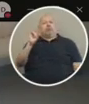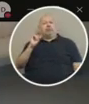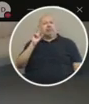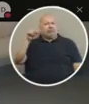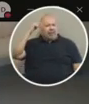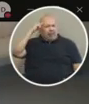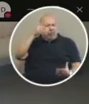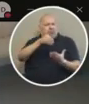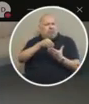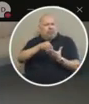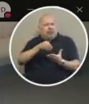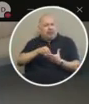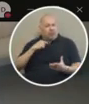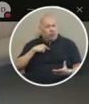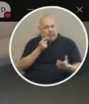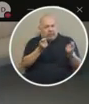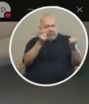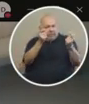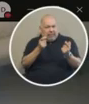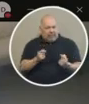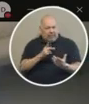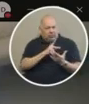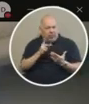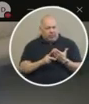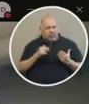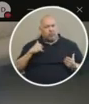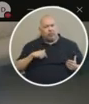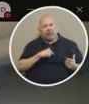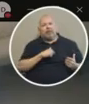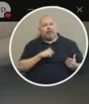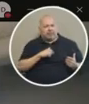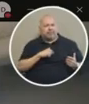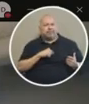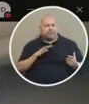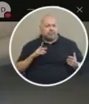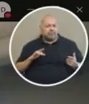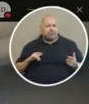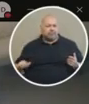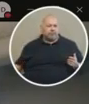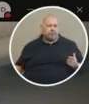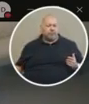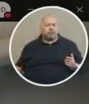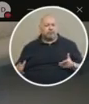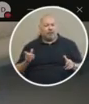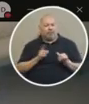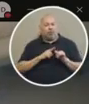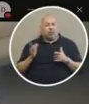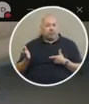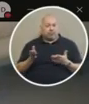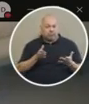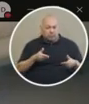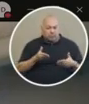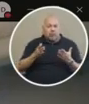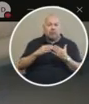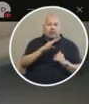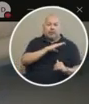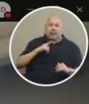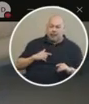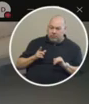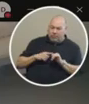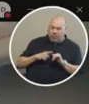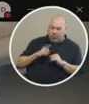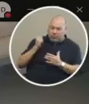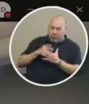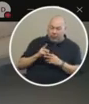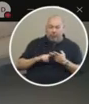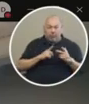plans, if we're going to delete projects, we're going to be bringing them to council for approval. If we're going to suspend